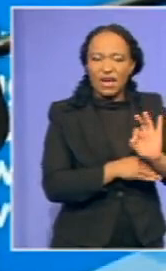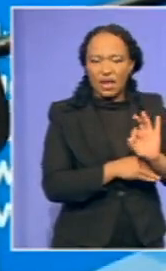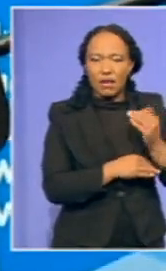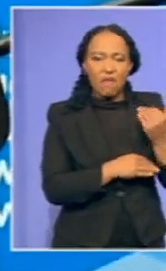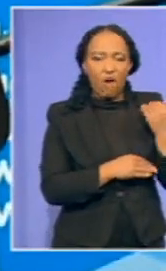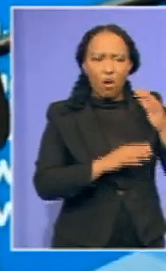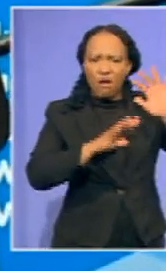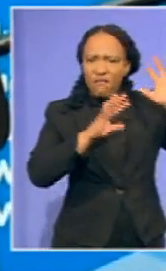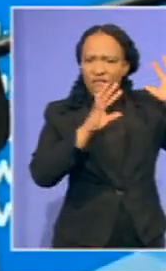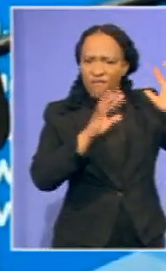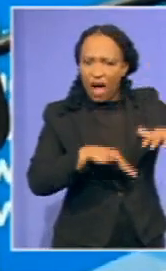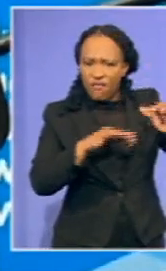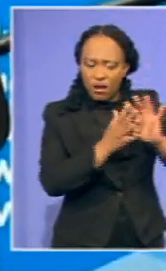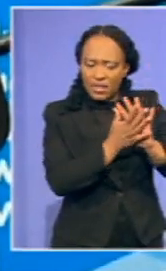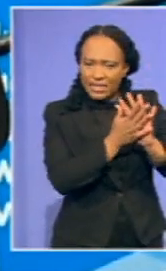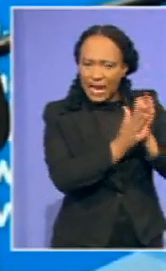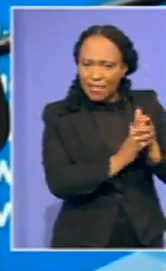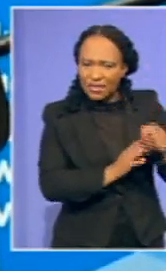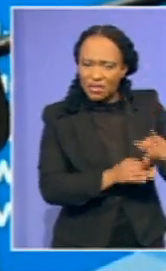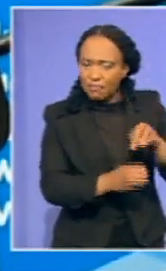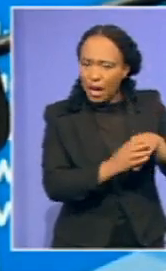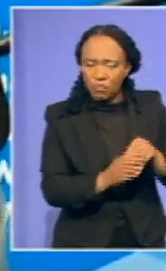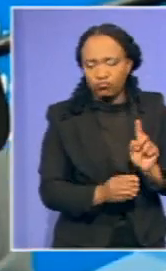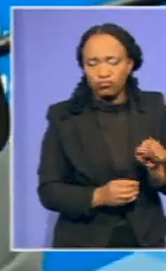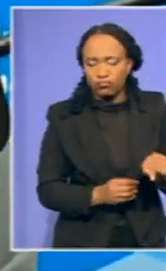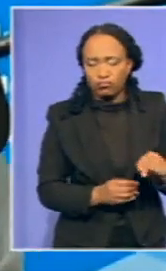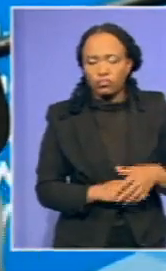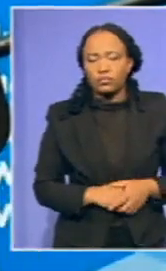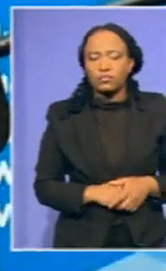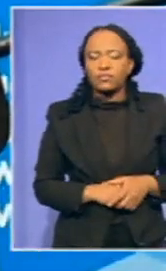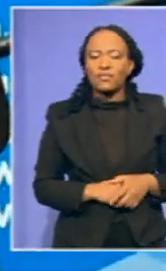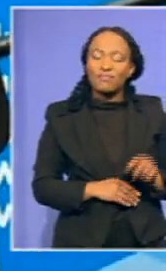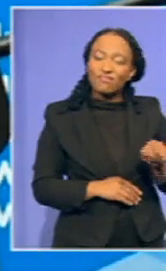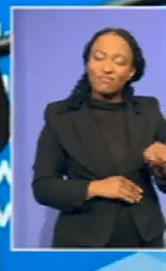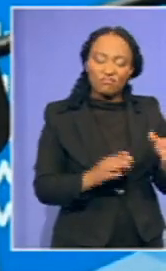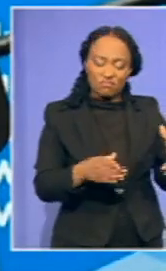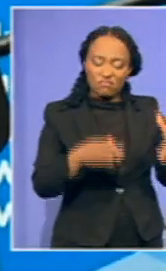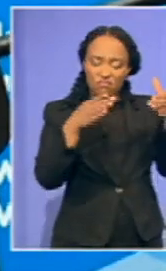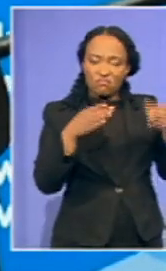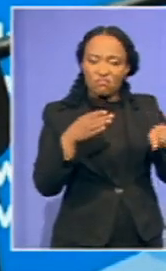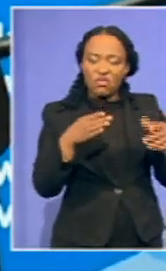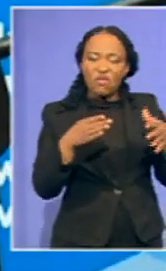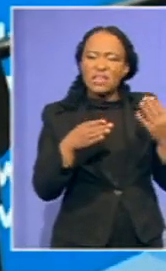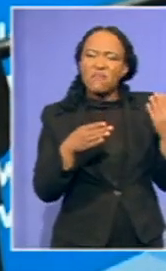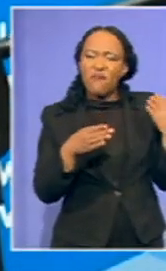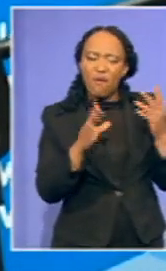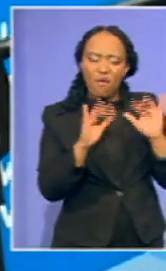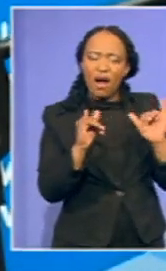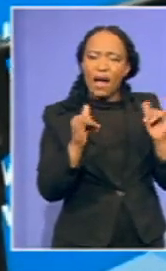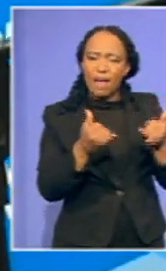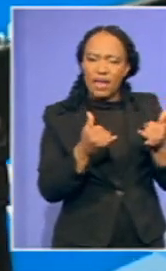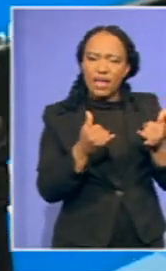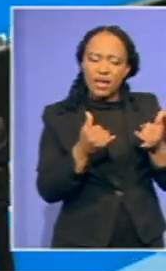floods damage. I think it's important to highlight that. Res 3 we had awarded work to a contractor in